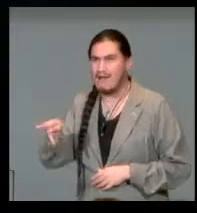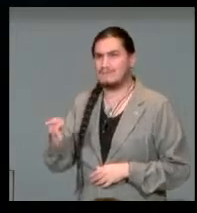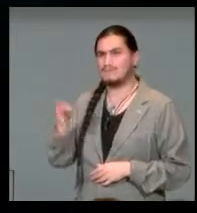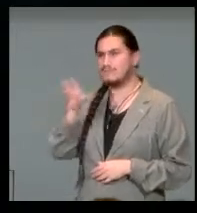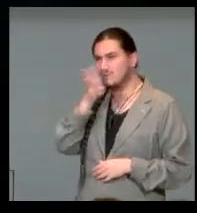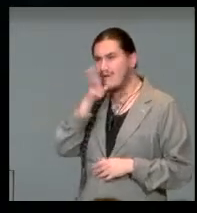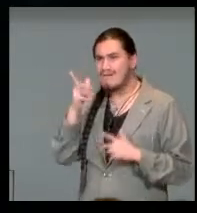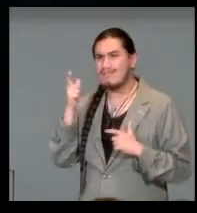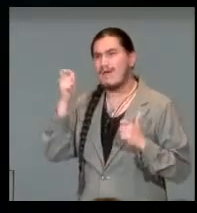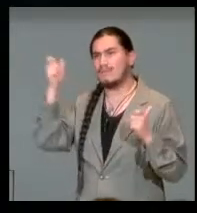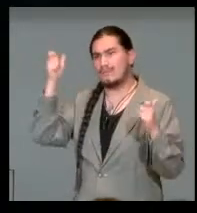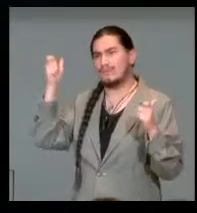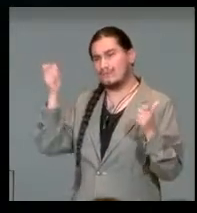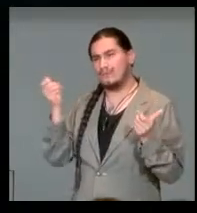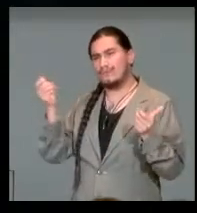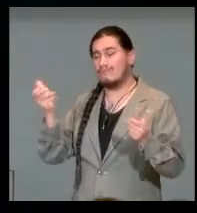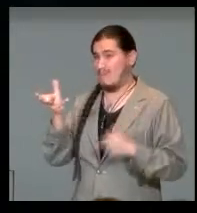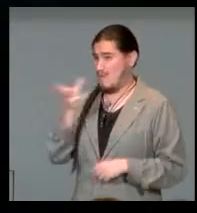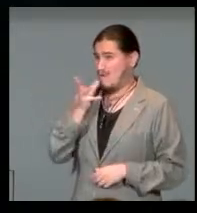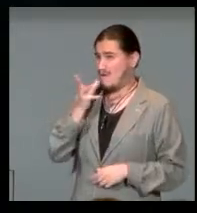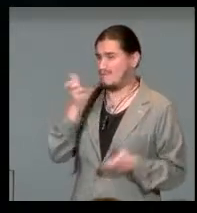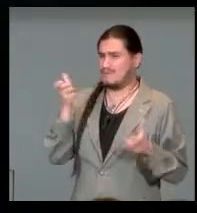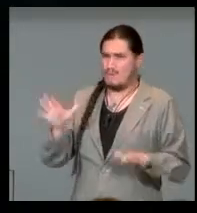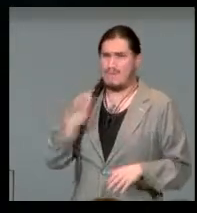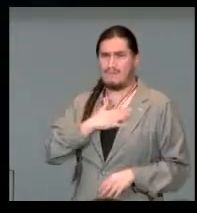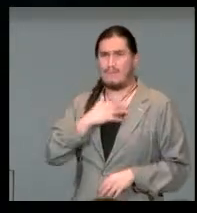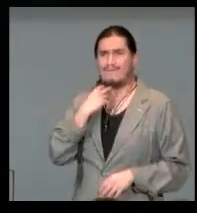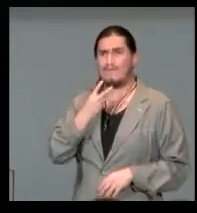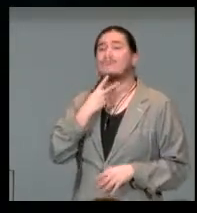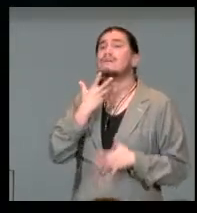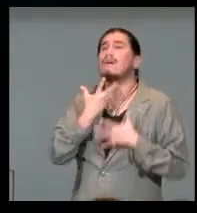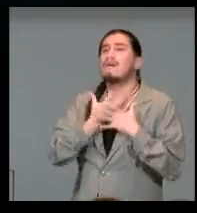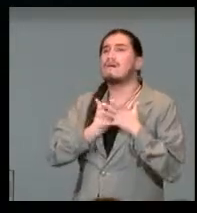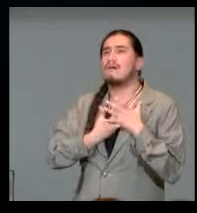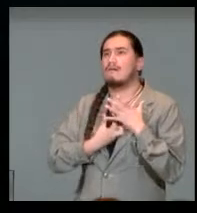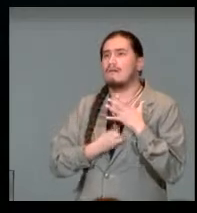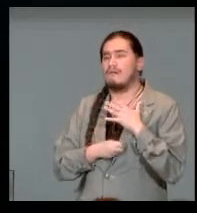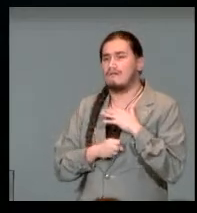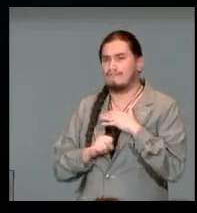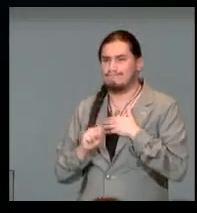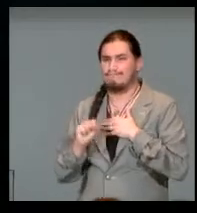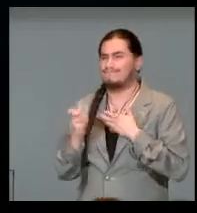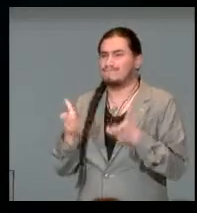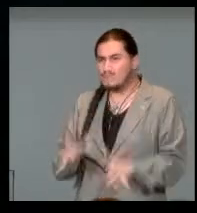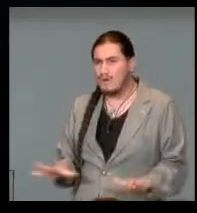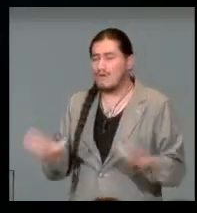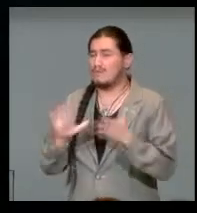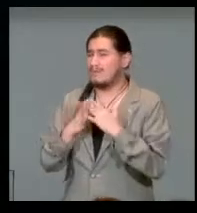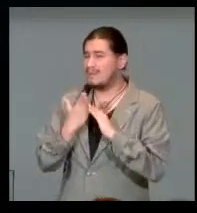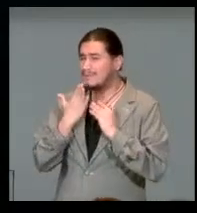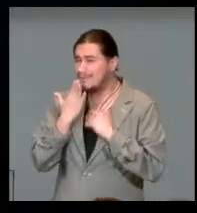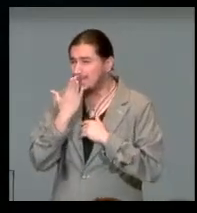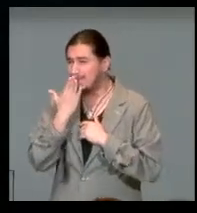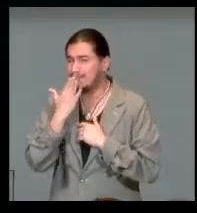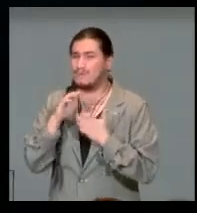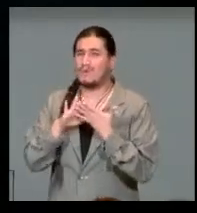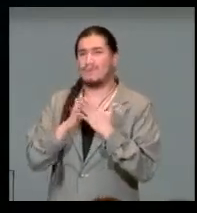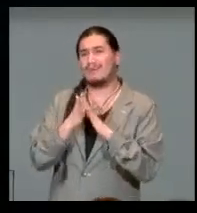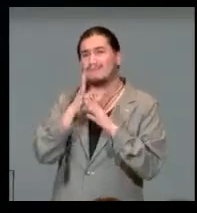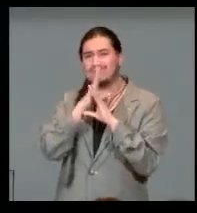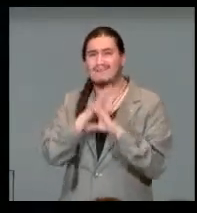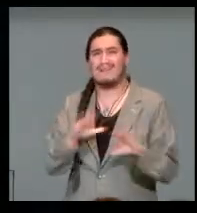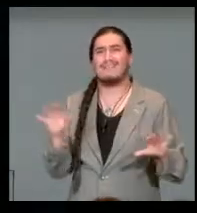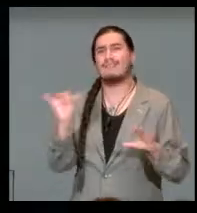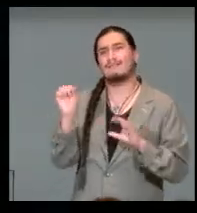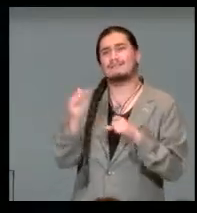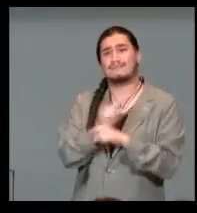louder. She didn't want my voice to recede to the sound of a whisper or become silent like a statistic. So she